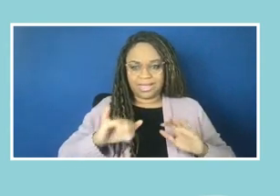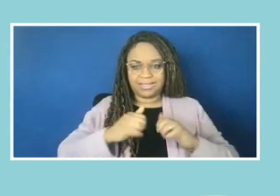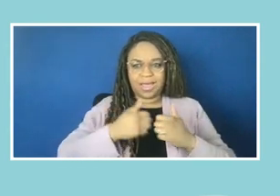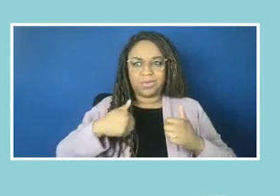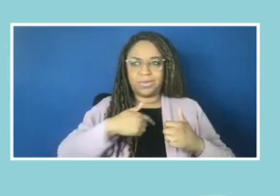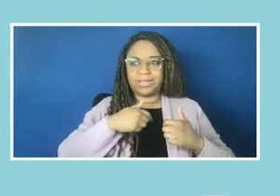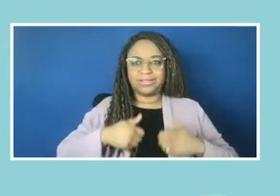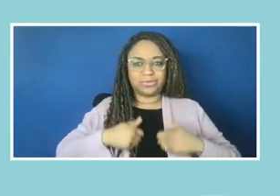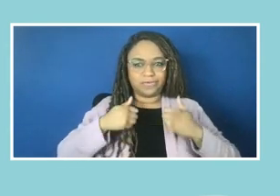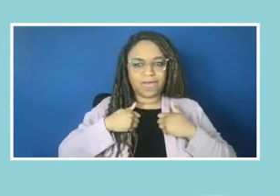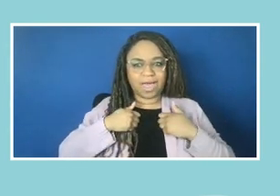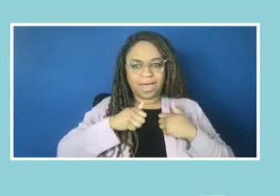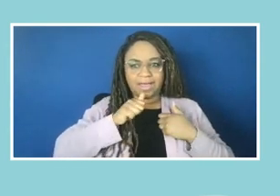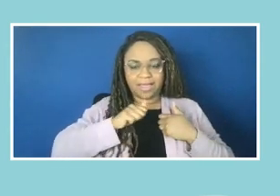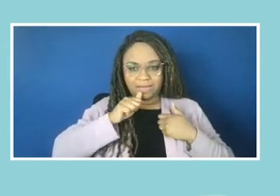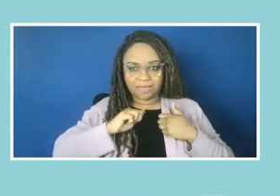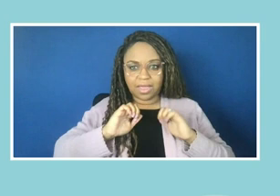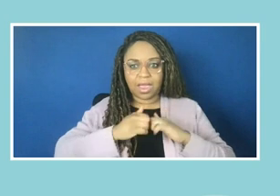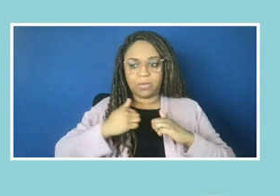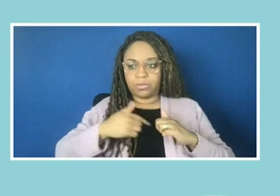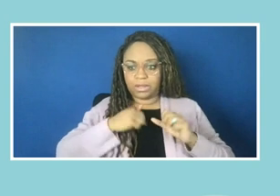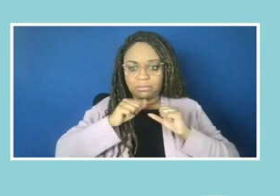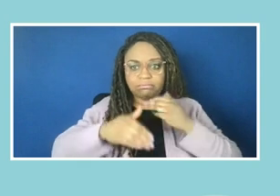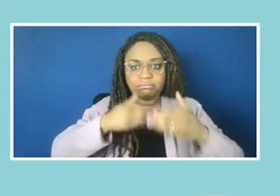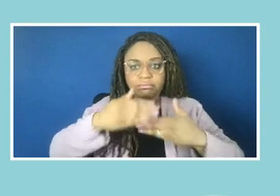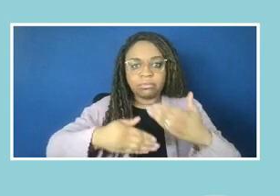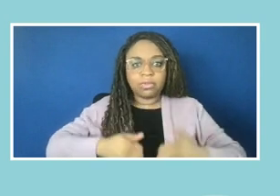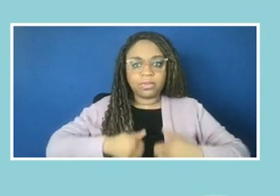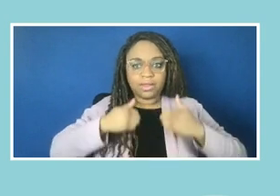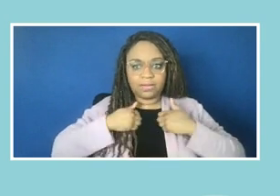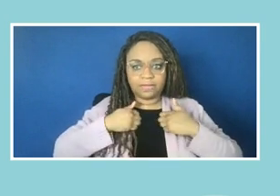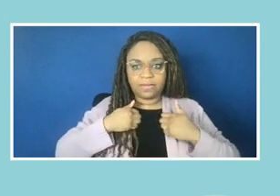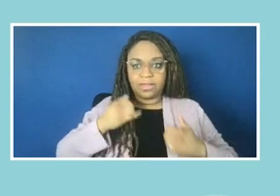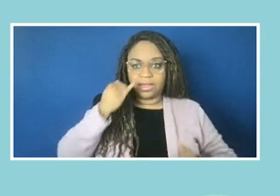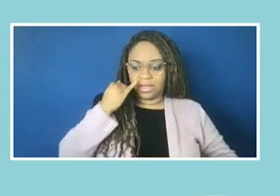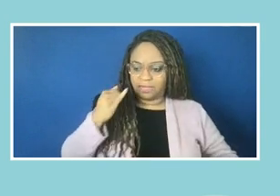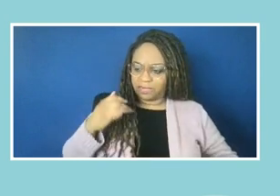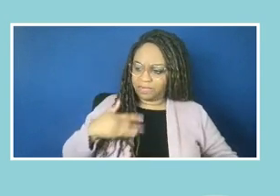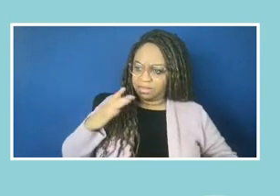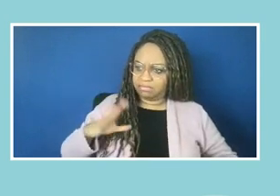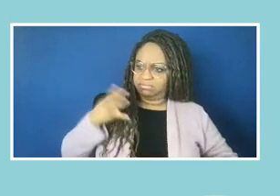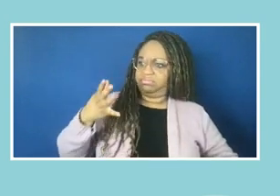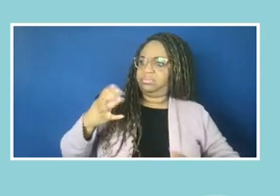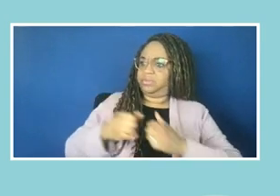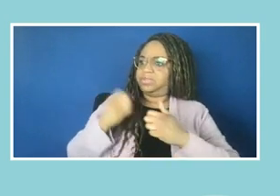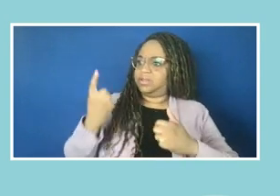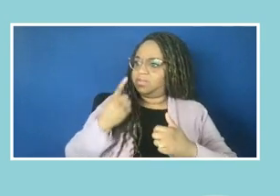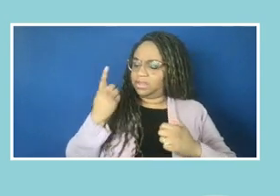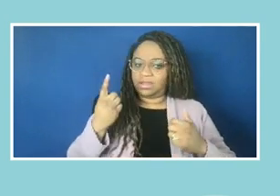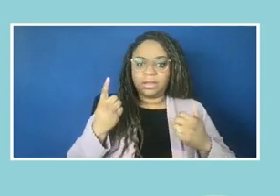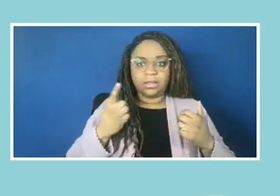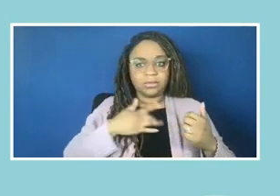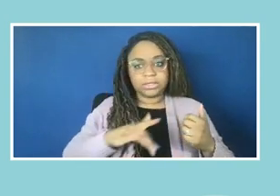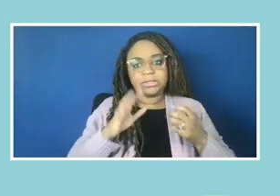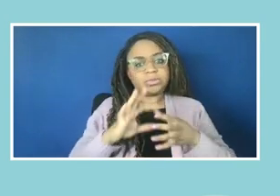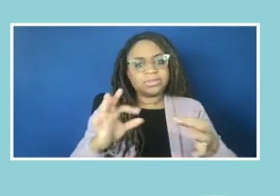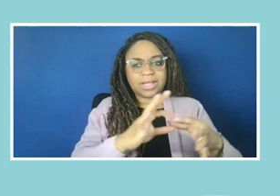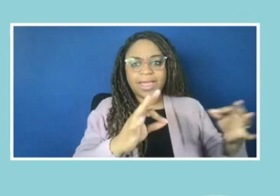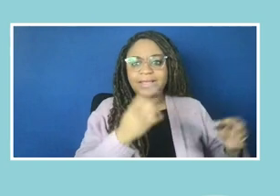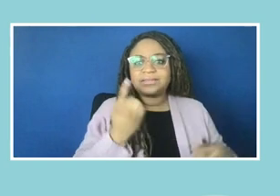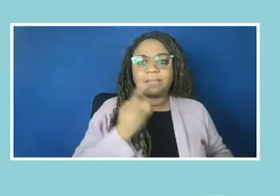how we live. If you don't want, if you find something objectionable, say so. Do not let the